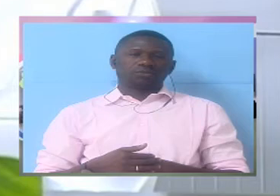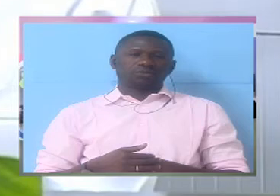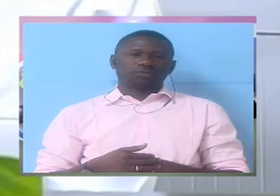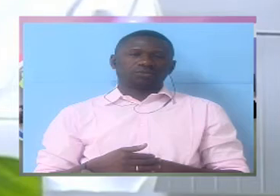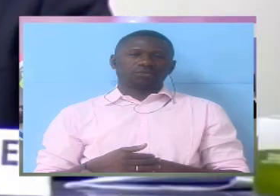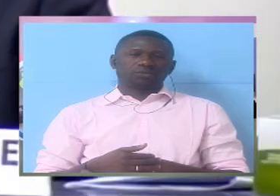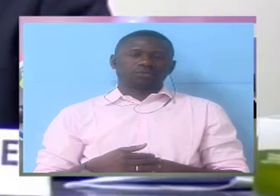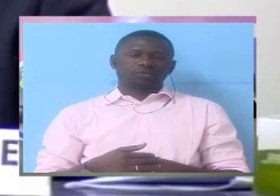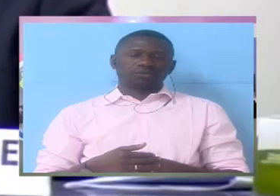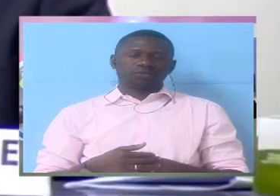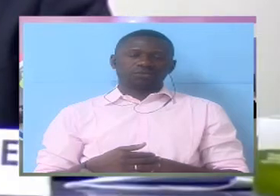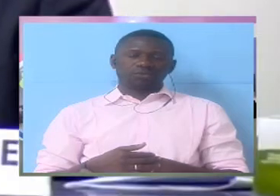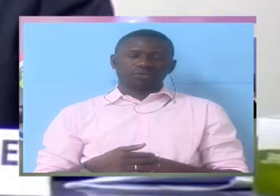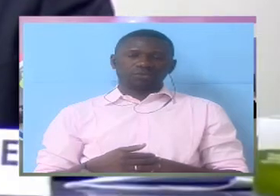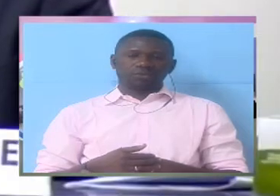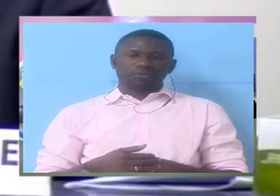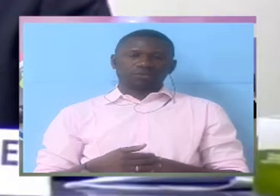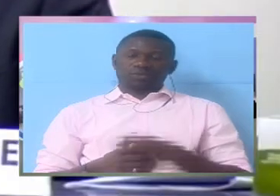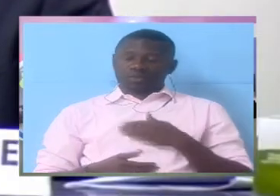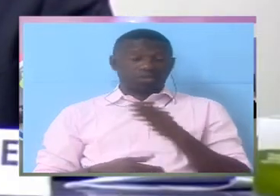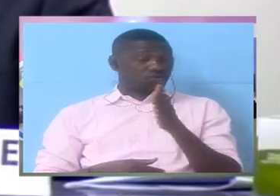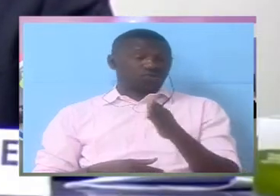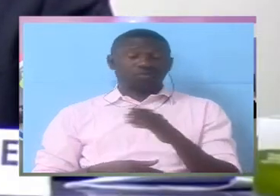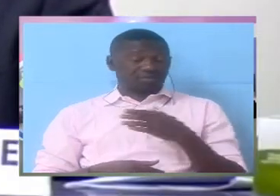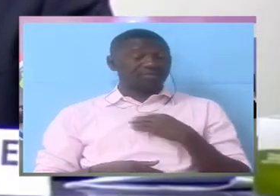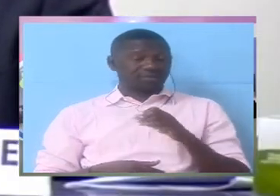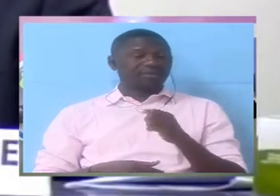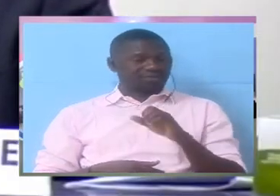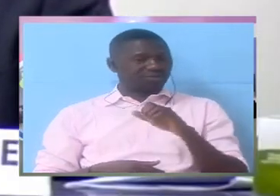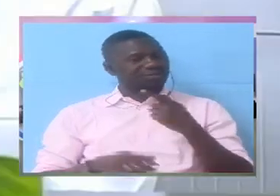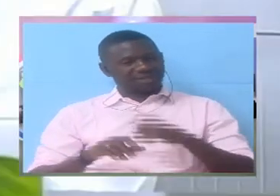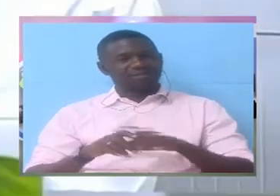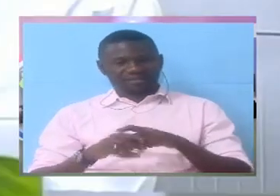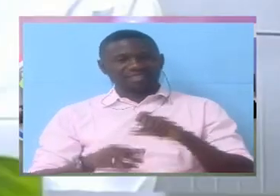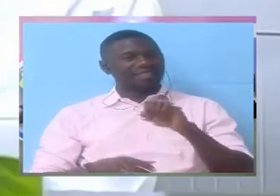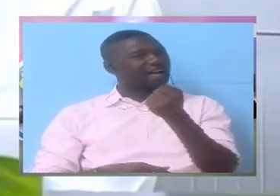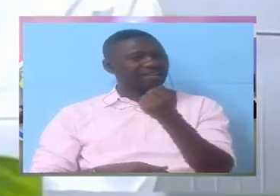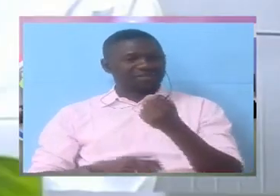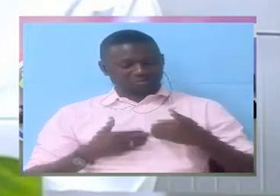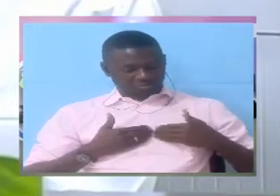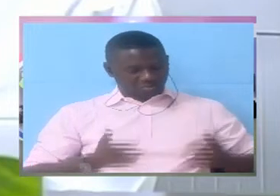The truth can be very hard, you know. Do